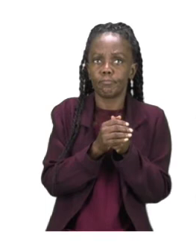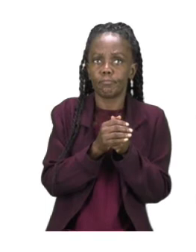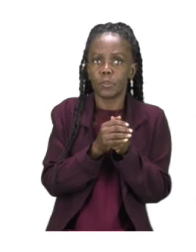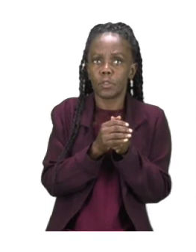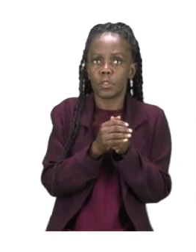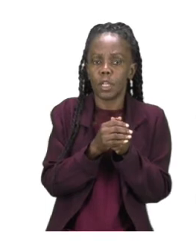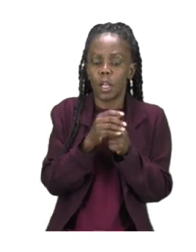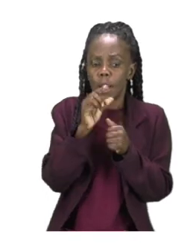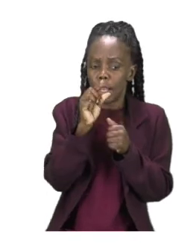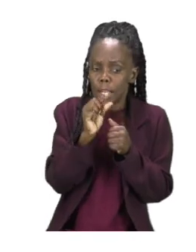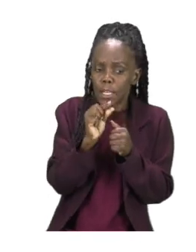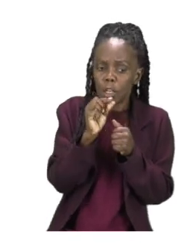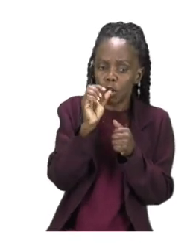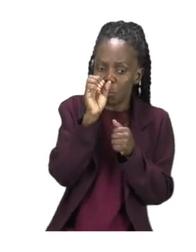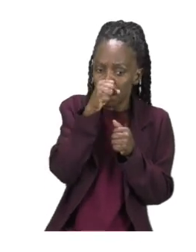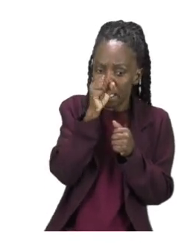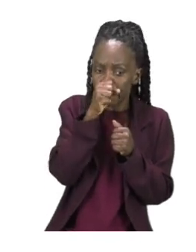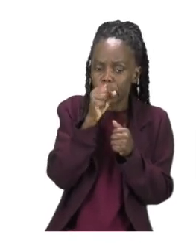Little pigs,